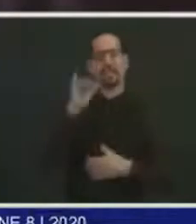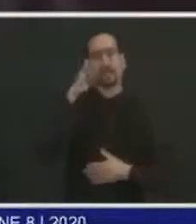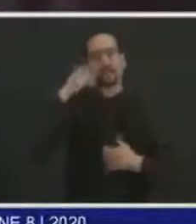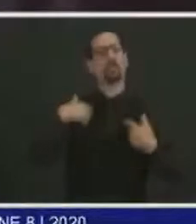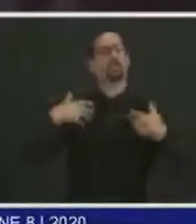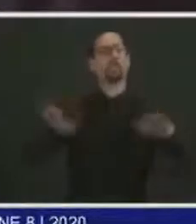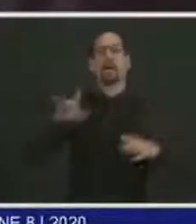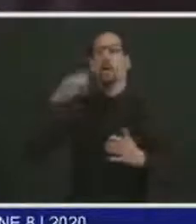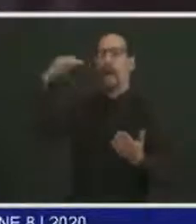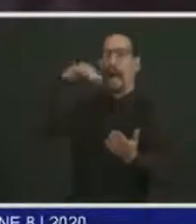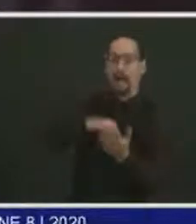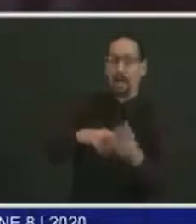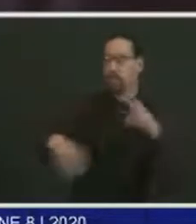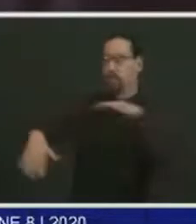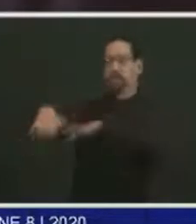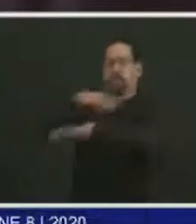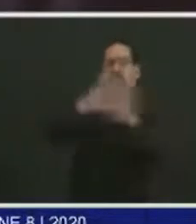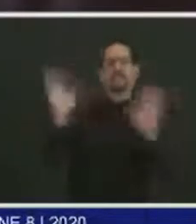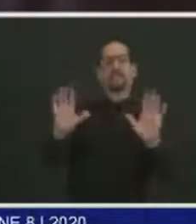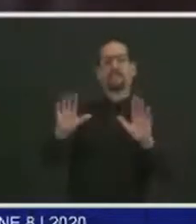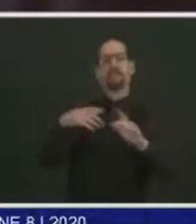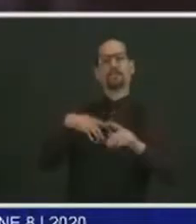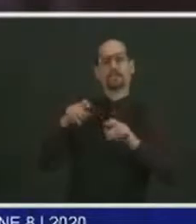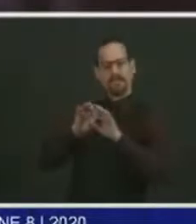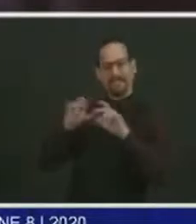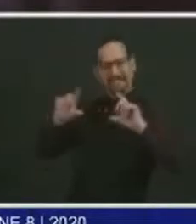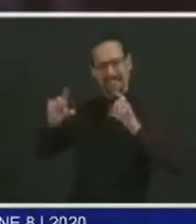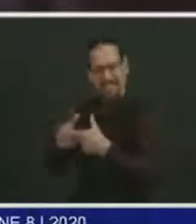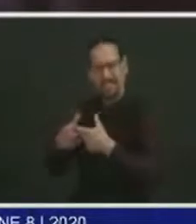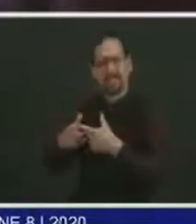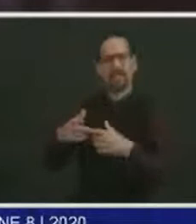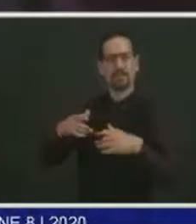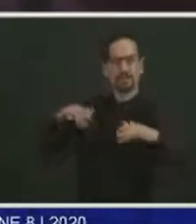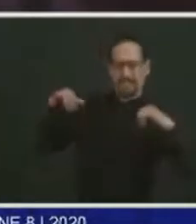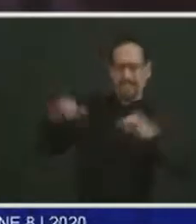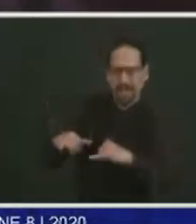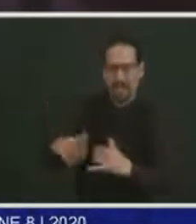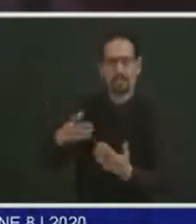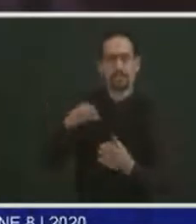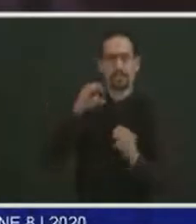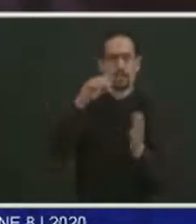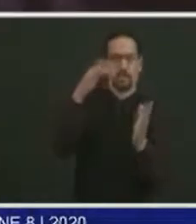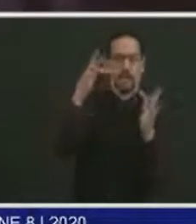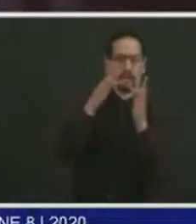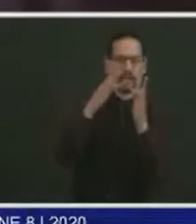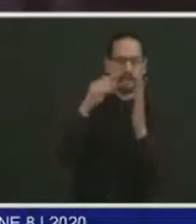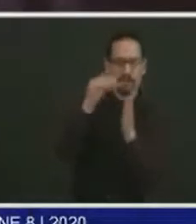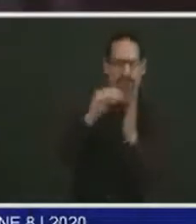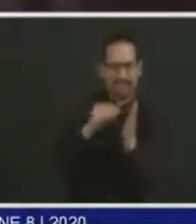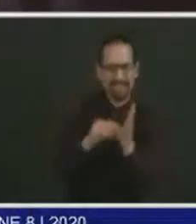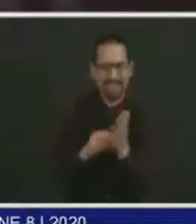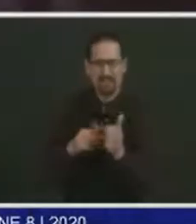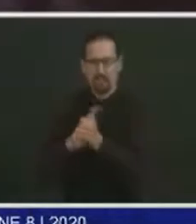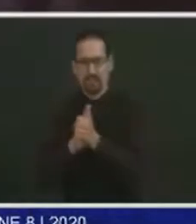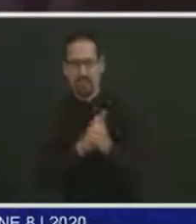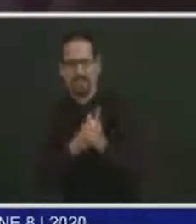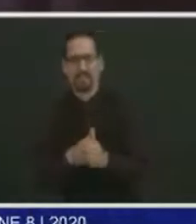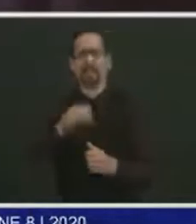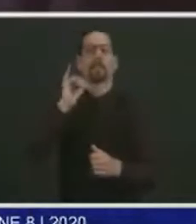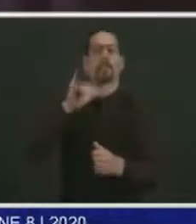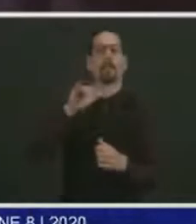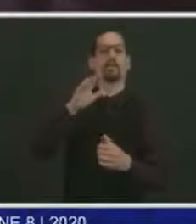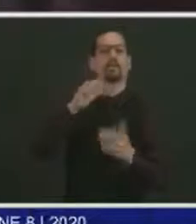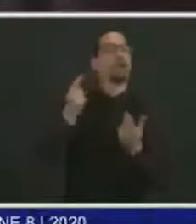tracing. People will continue to get sick, people will continue to go to the hospital, there will continue to be outbreaks. But if we